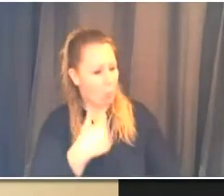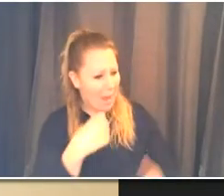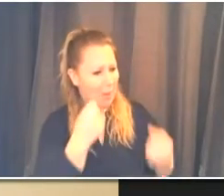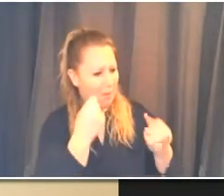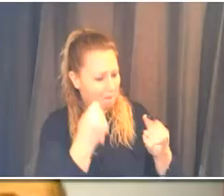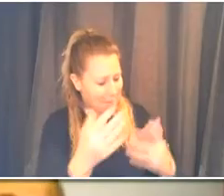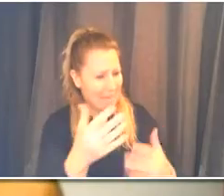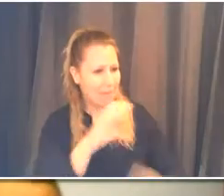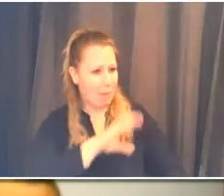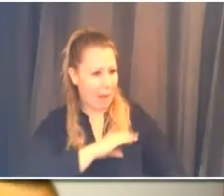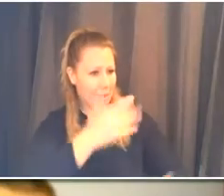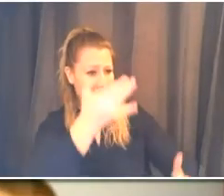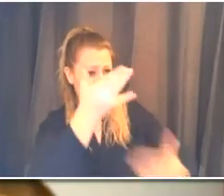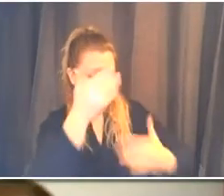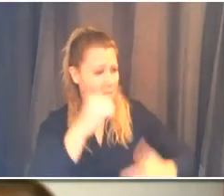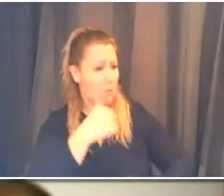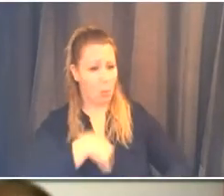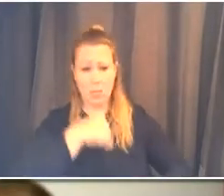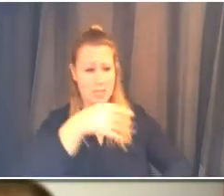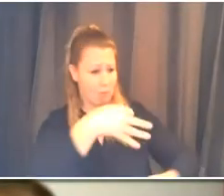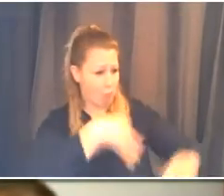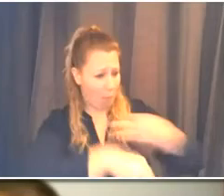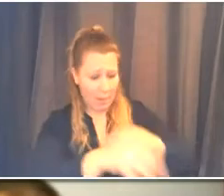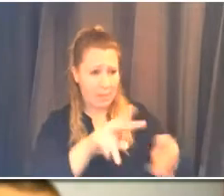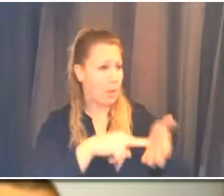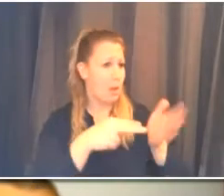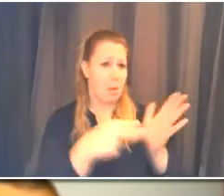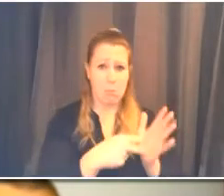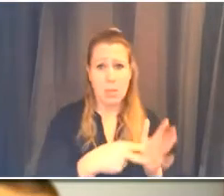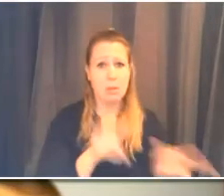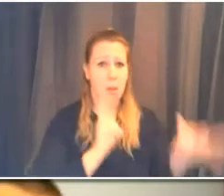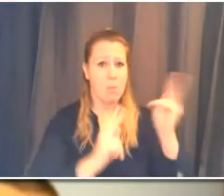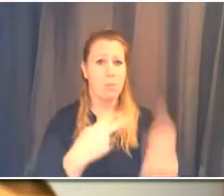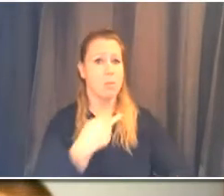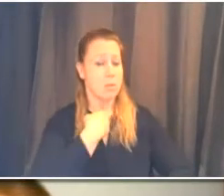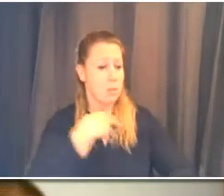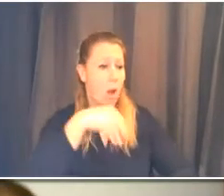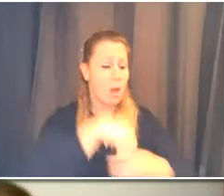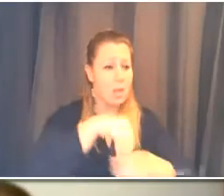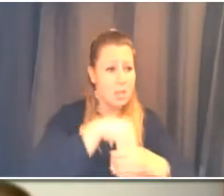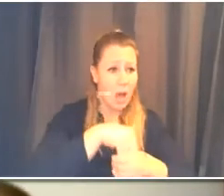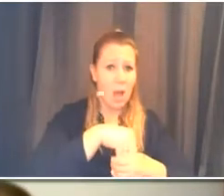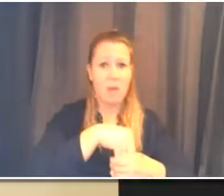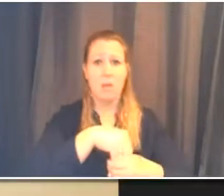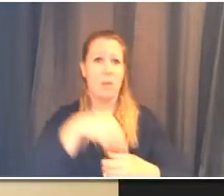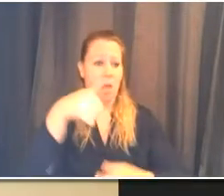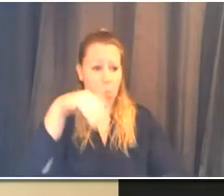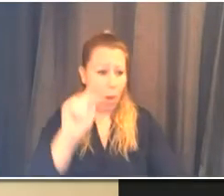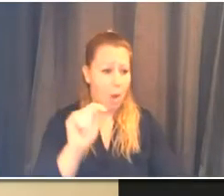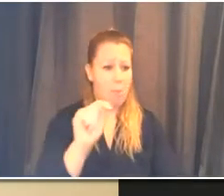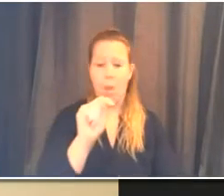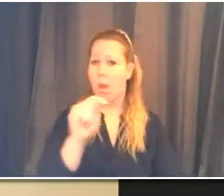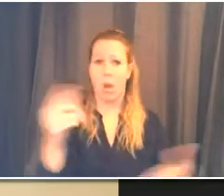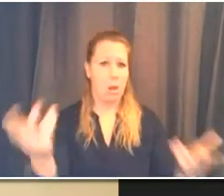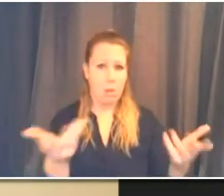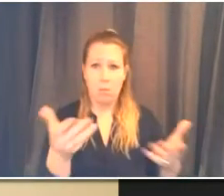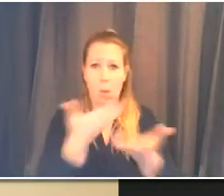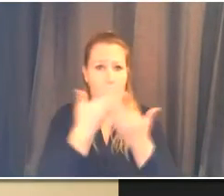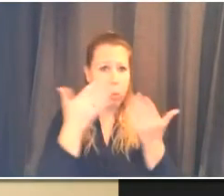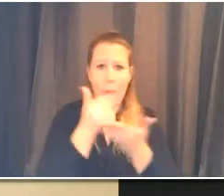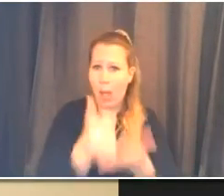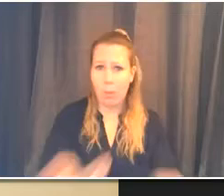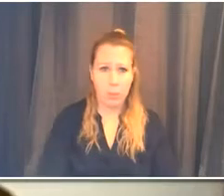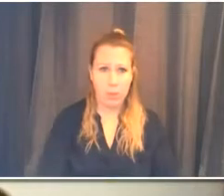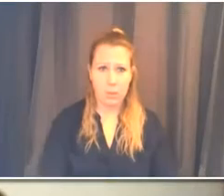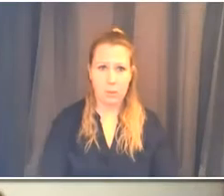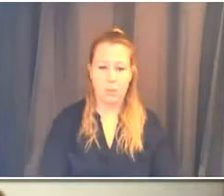are facts did not say that they weren't filled in a meaningful way the chief did say that the job just told me they weren't filled so tell me how they were filled